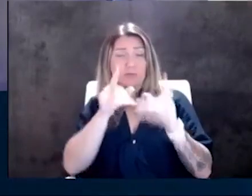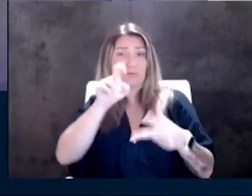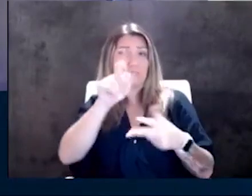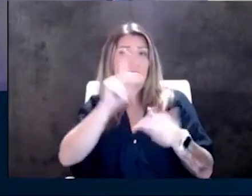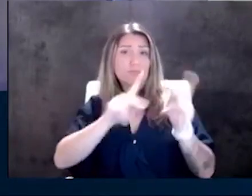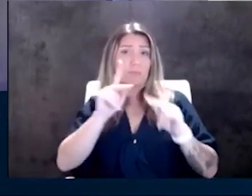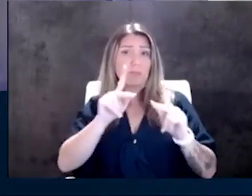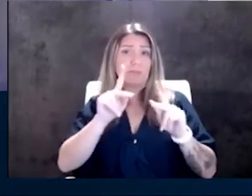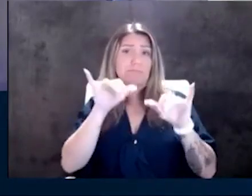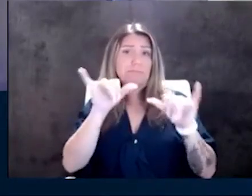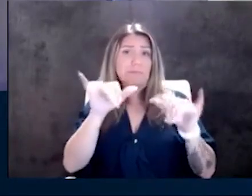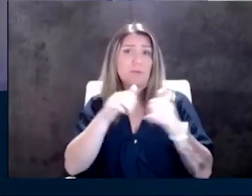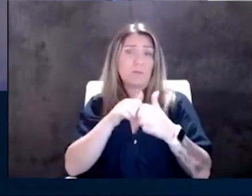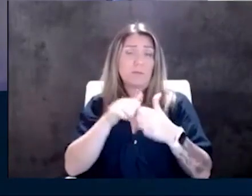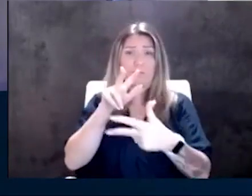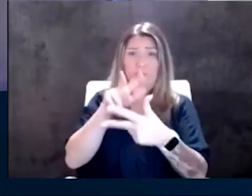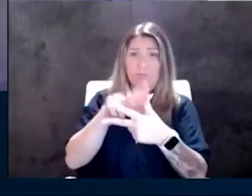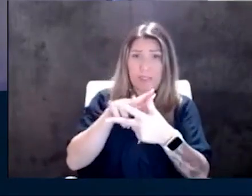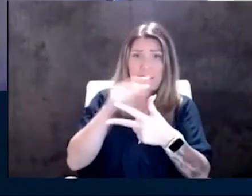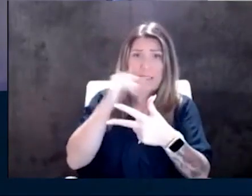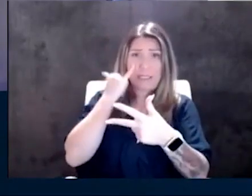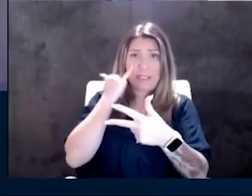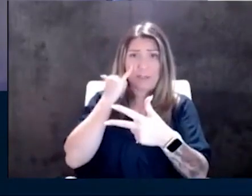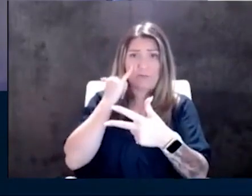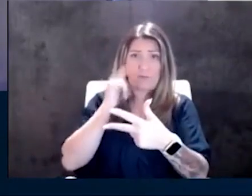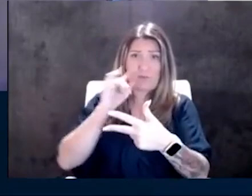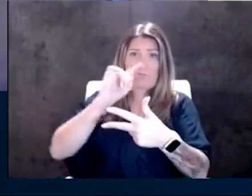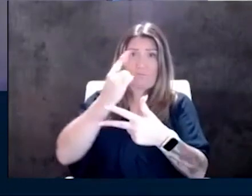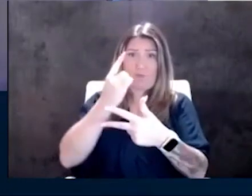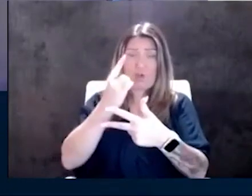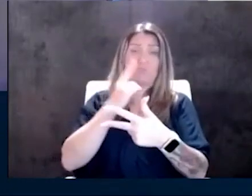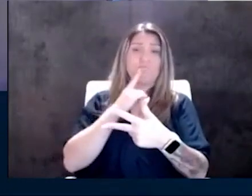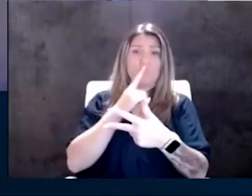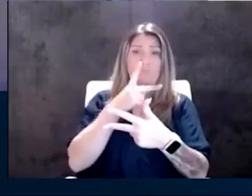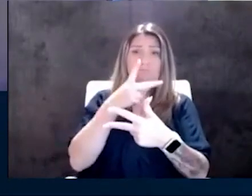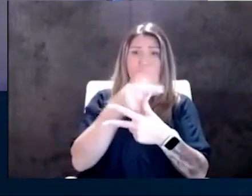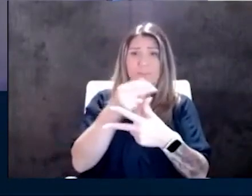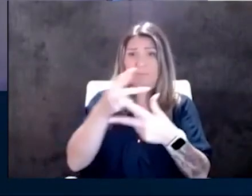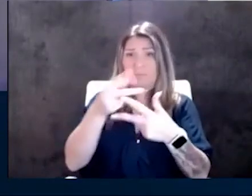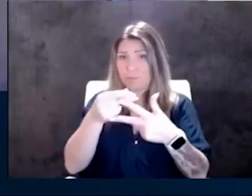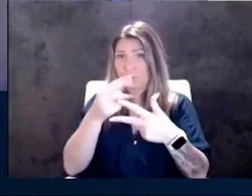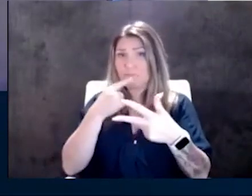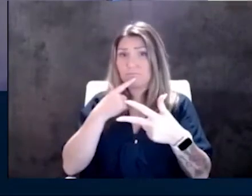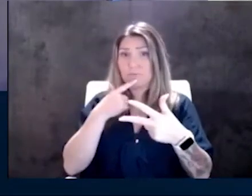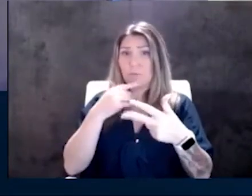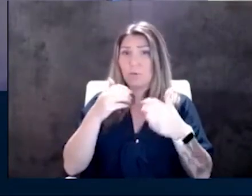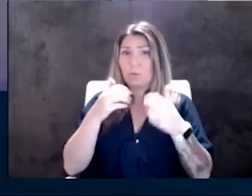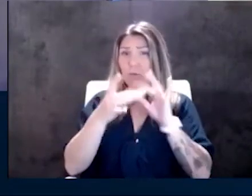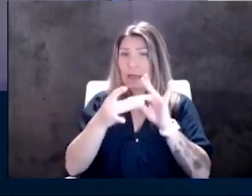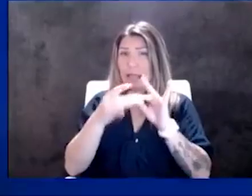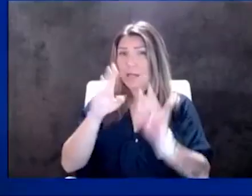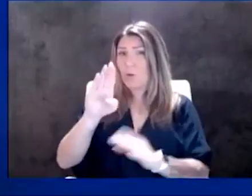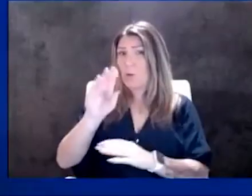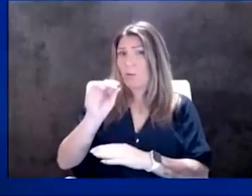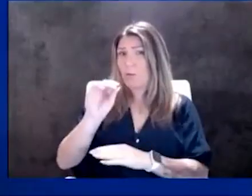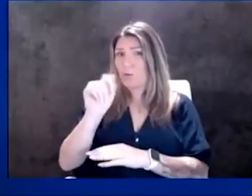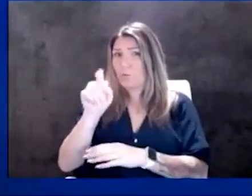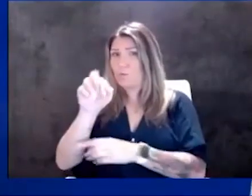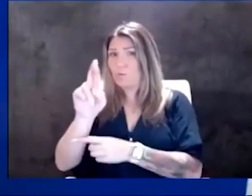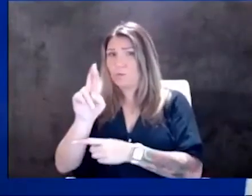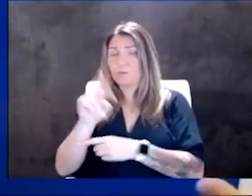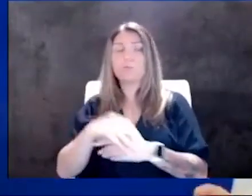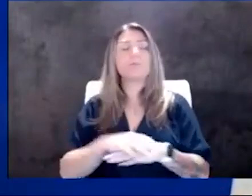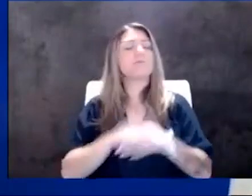with Moderna or Pfizer if they had Moderna or Pfizer as far as a booster is concerned? Yeah, that's a great question. And let's try